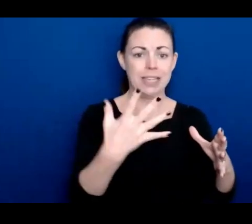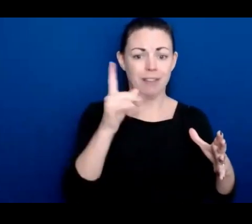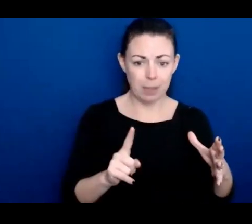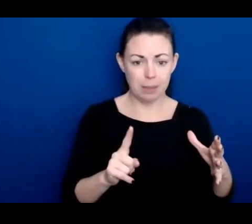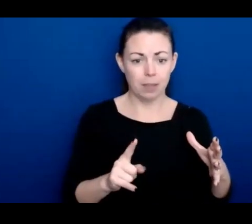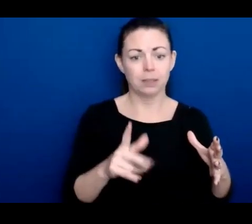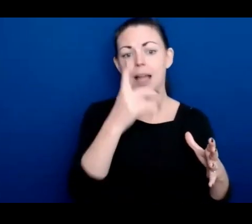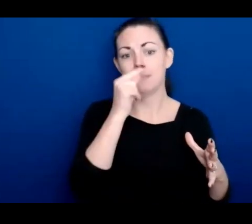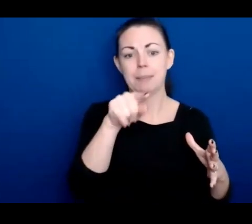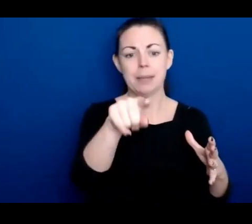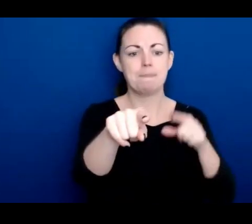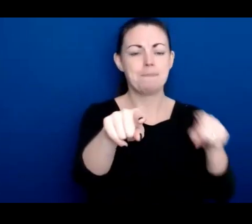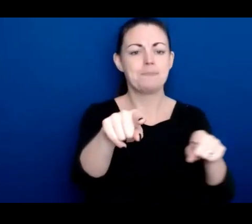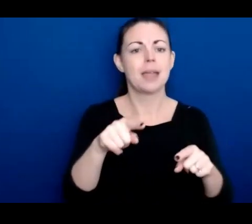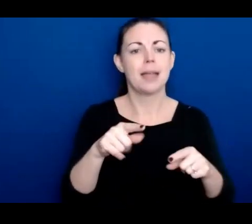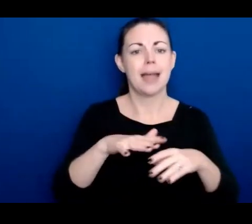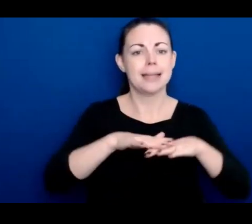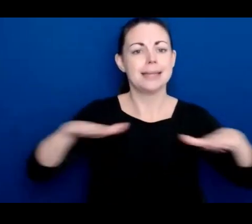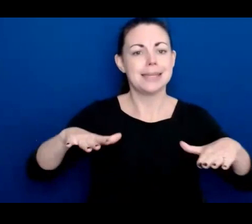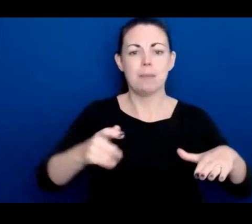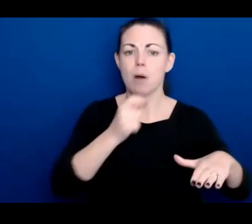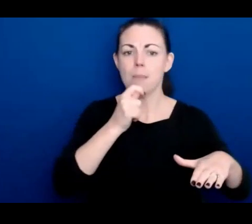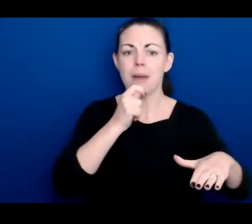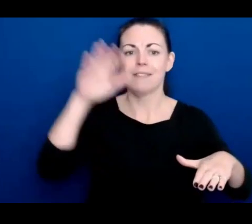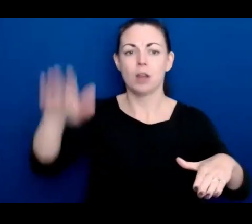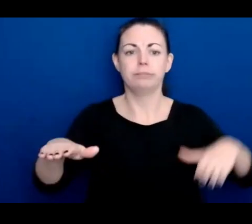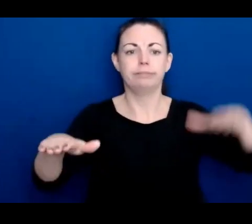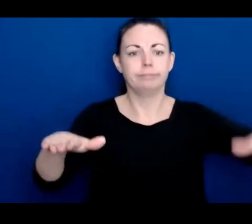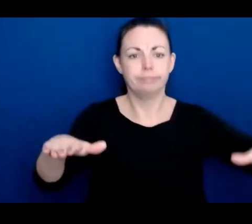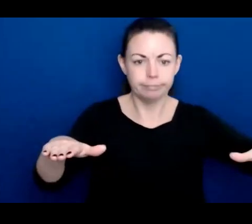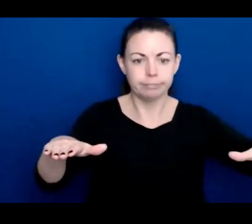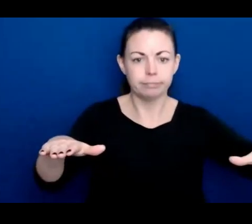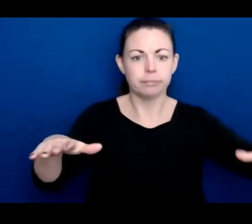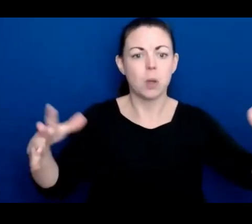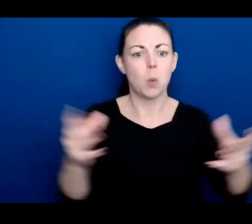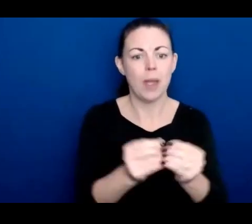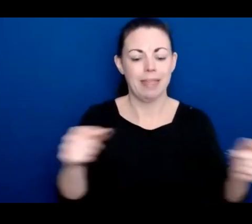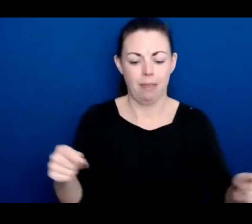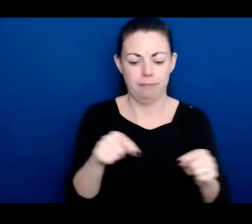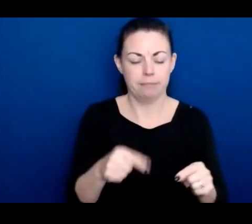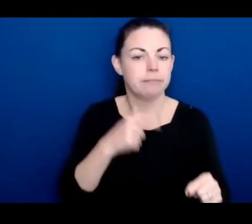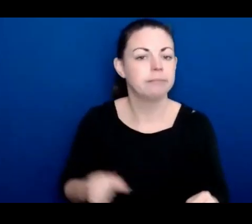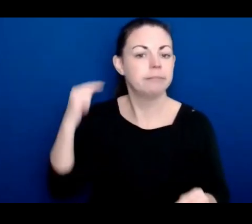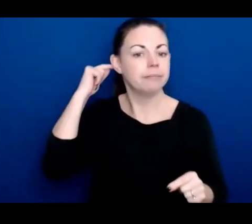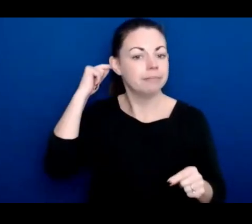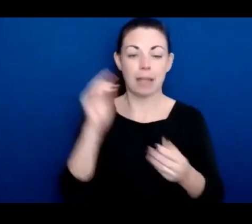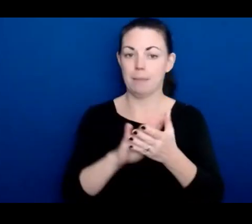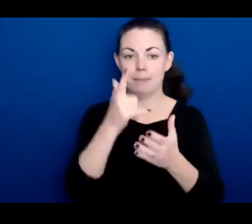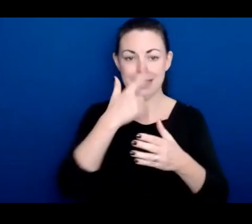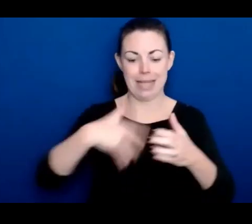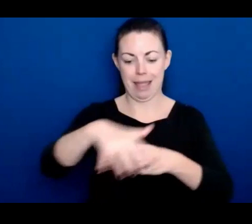in conjunction with Roger on, and that expands things out into a really large area, which